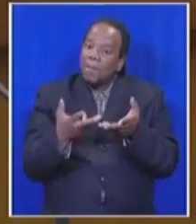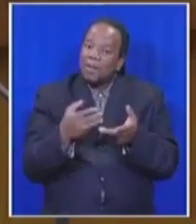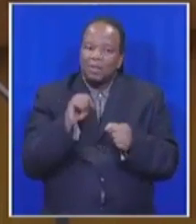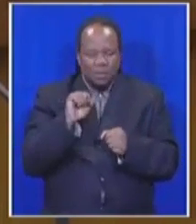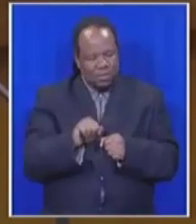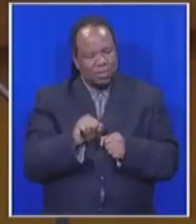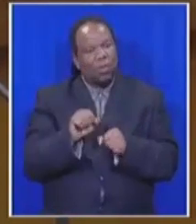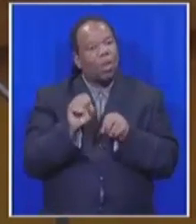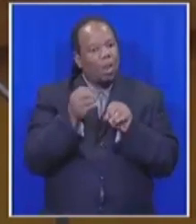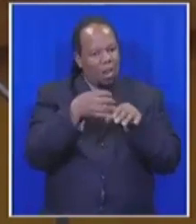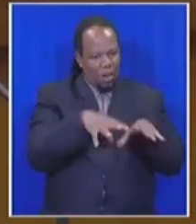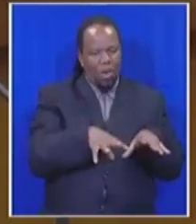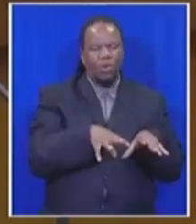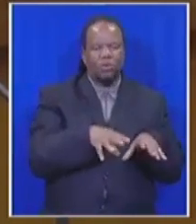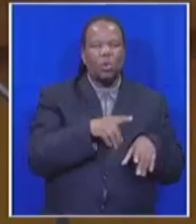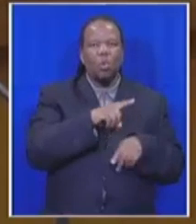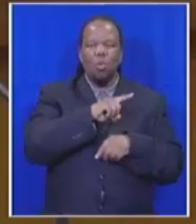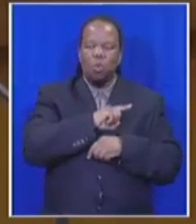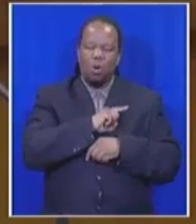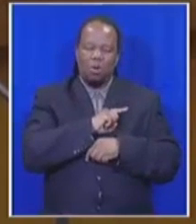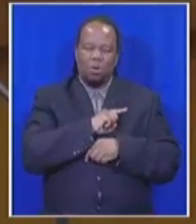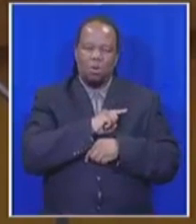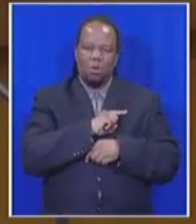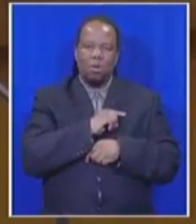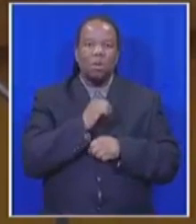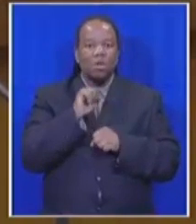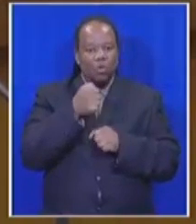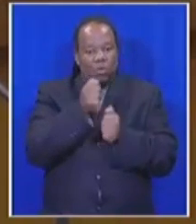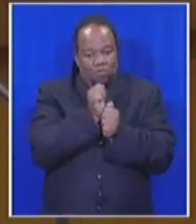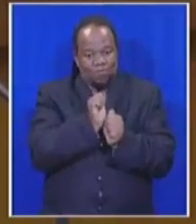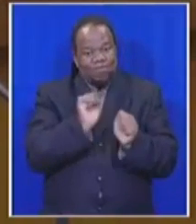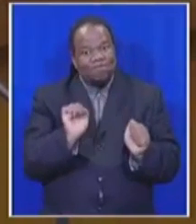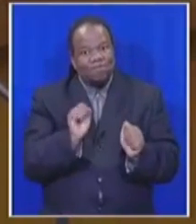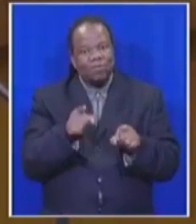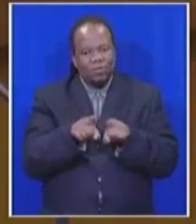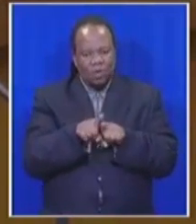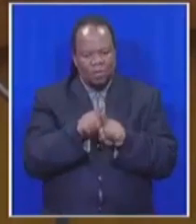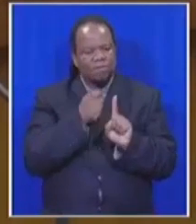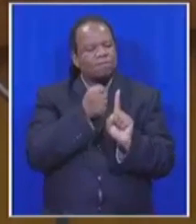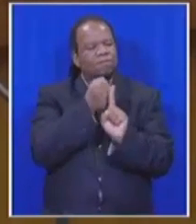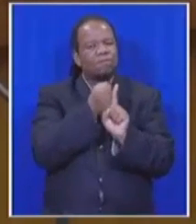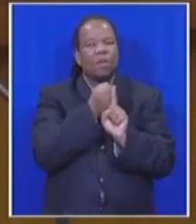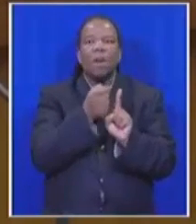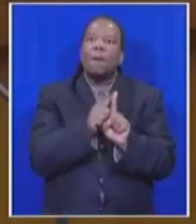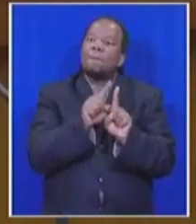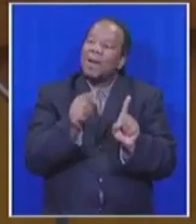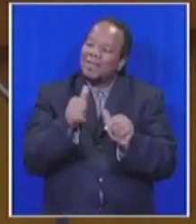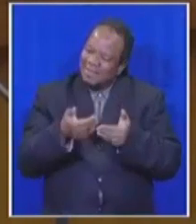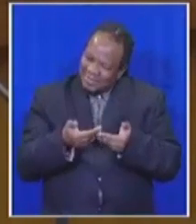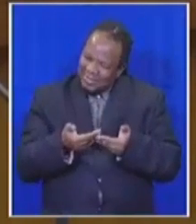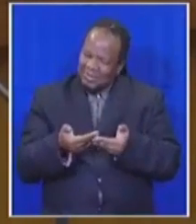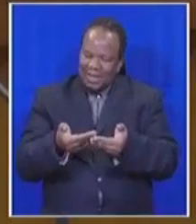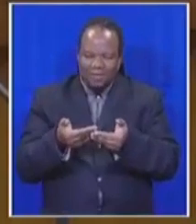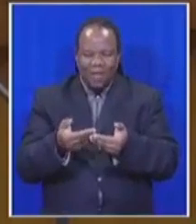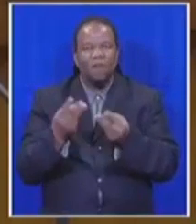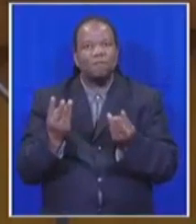metros. We are bleeding because even though we are Democrats and revolutionaries, and we accept the people's verdict, we are